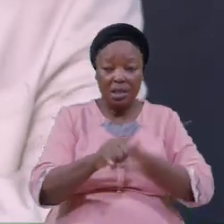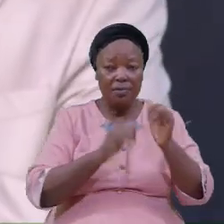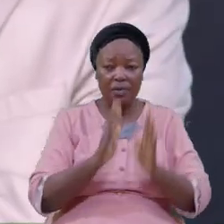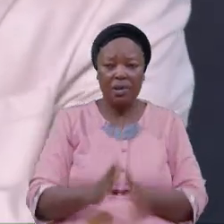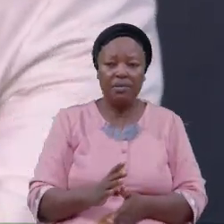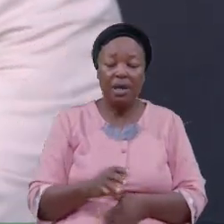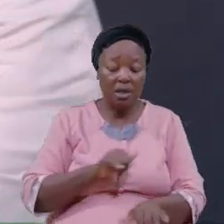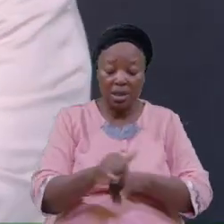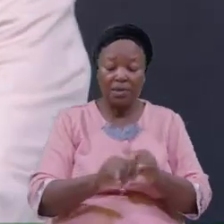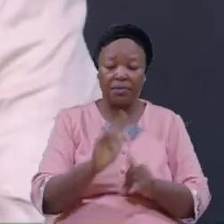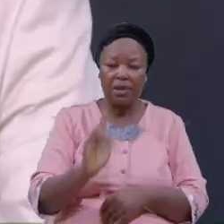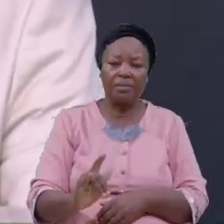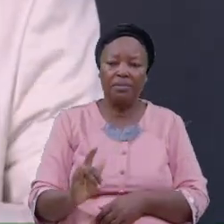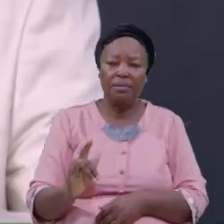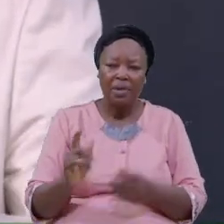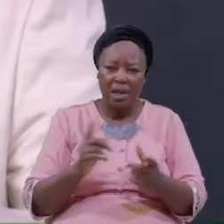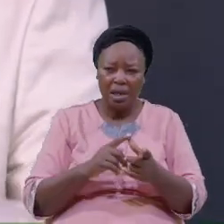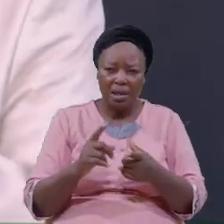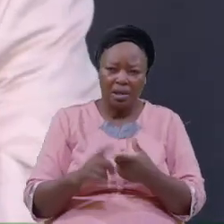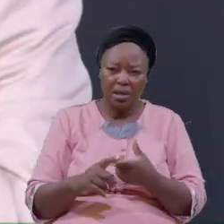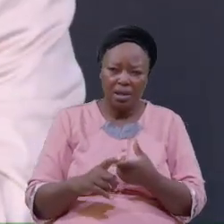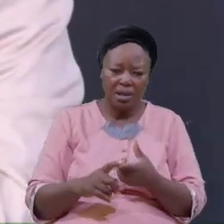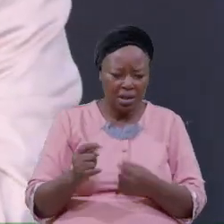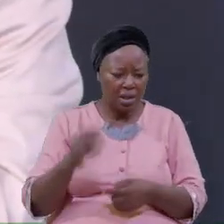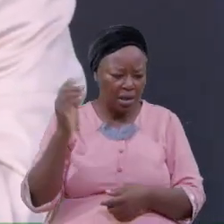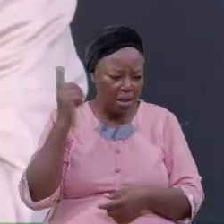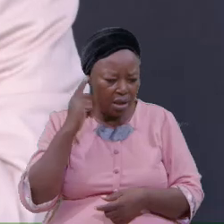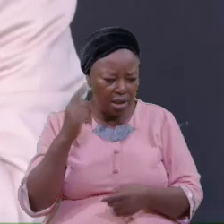Nathan said, hear this, hear this, hear this.